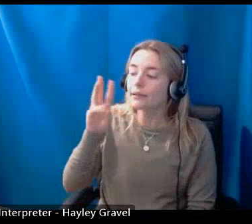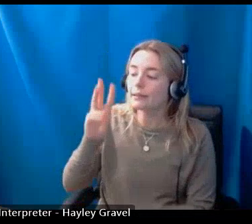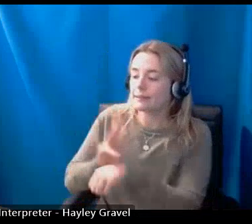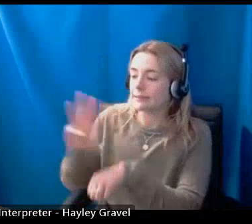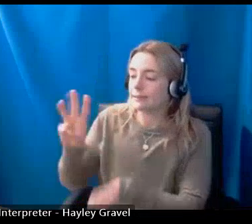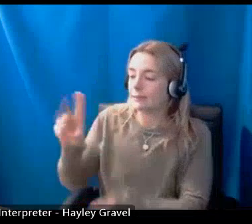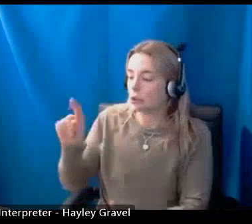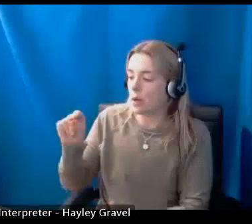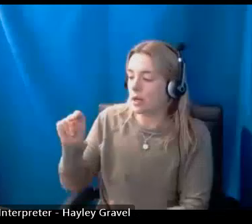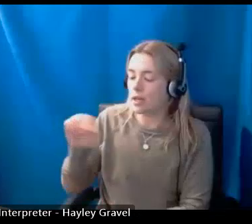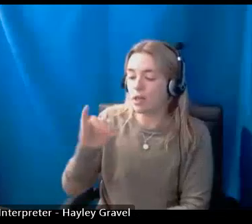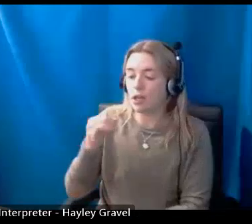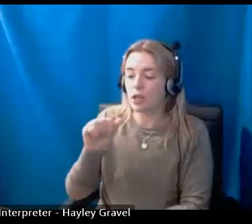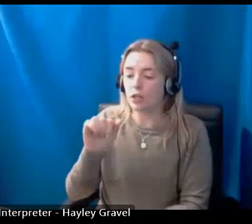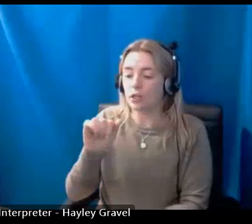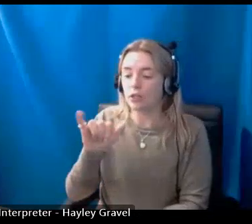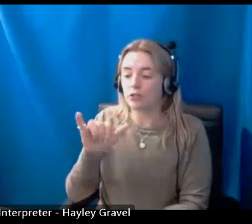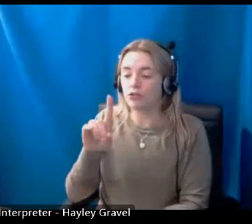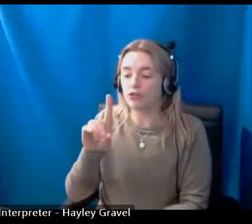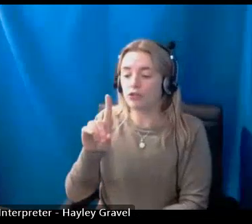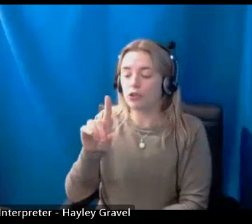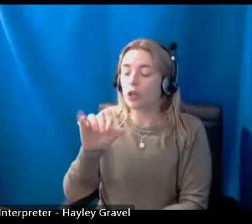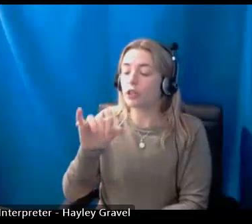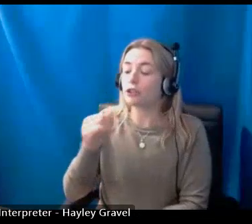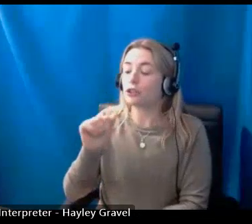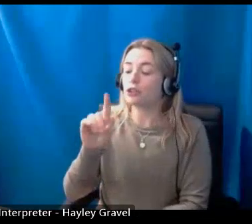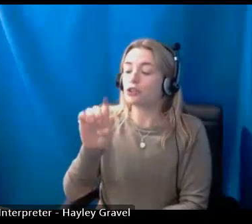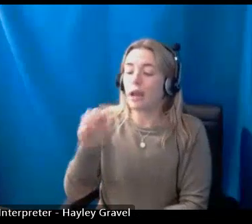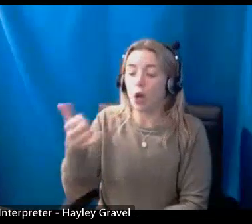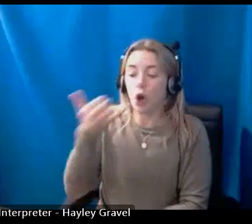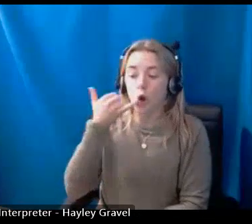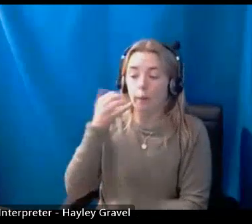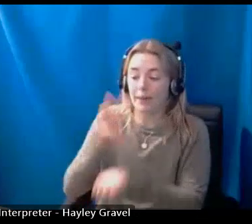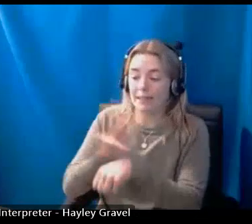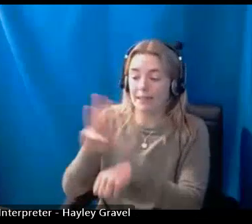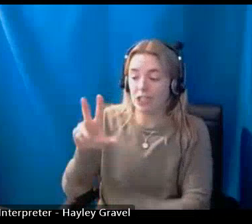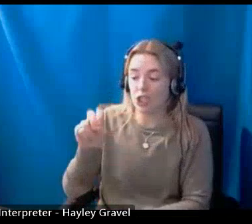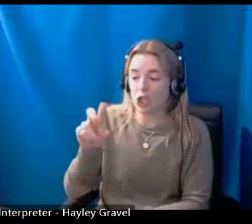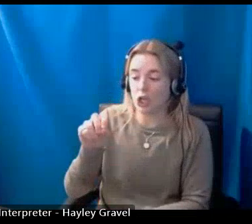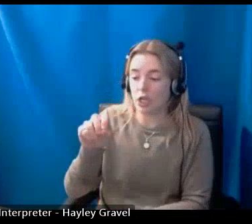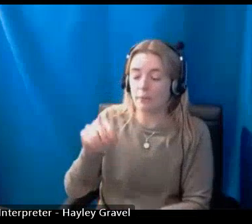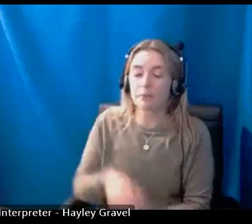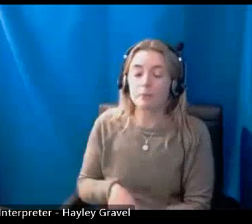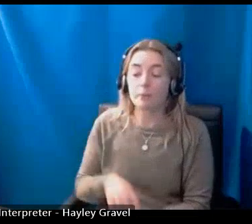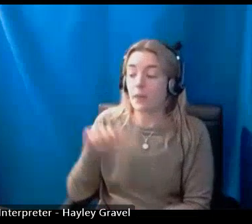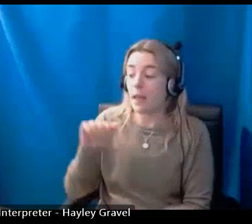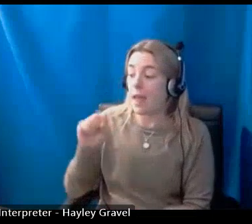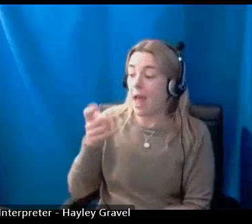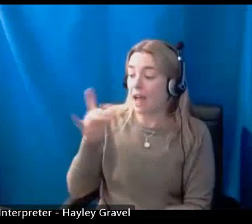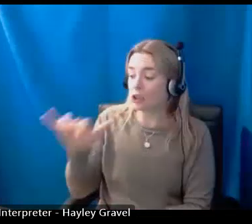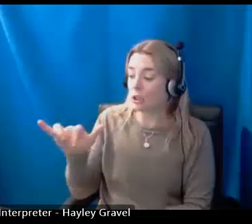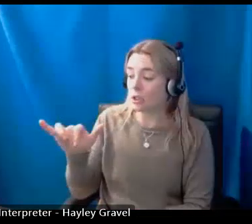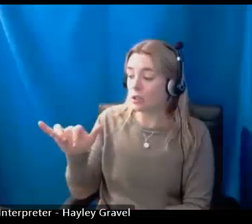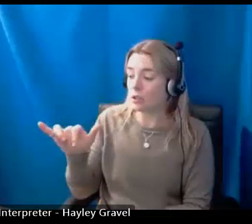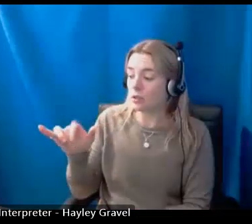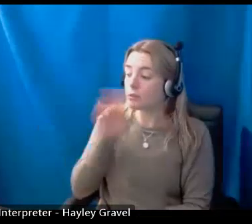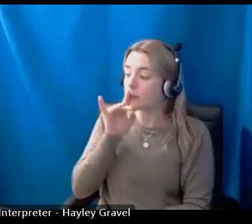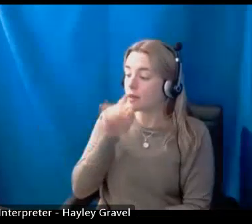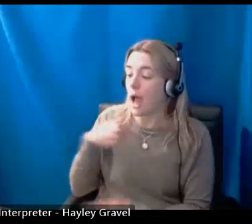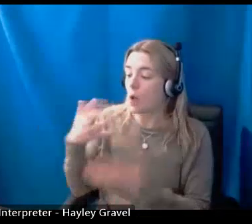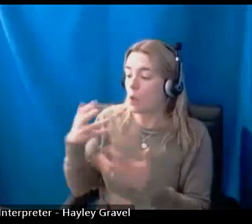And Jade called me at 6:30. Okay. Ashley Dillsworth. That's what I was going to say. I want to set a conference up